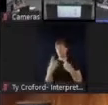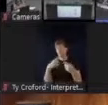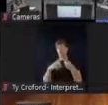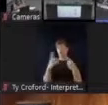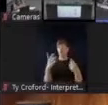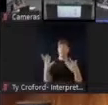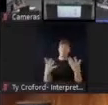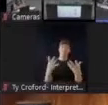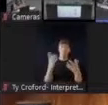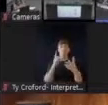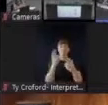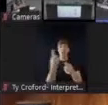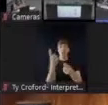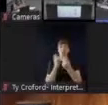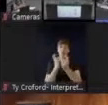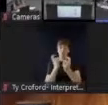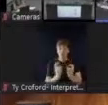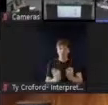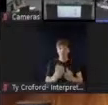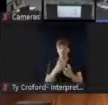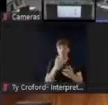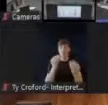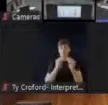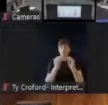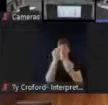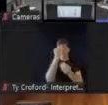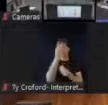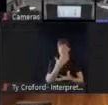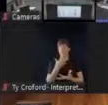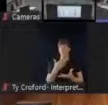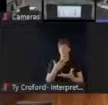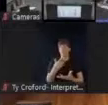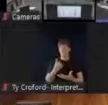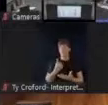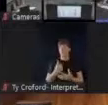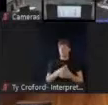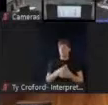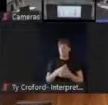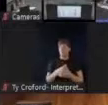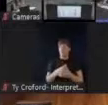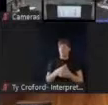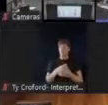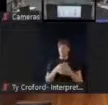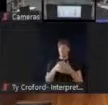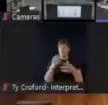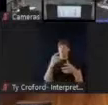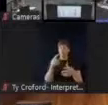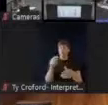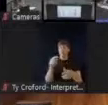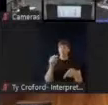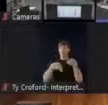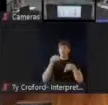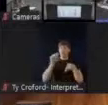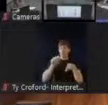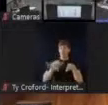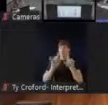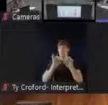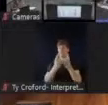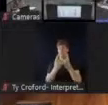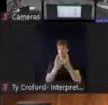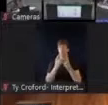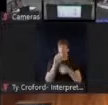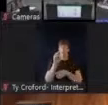always adjust as more information comes in. Good. The other ones that we'll need to come back to in this department are the MHMR